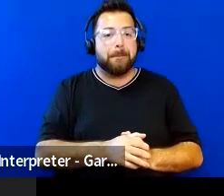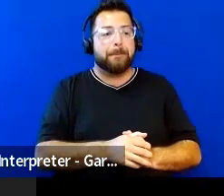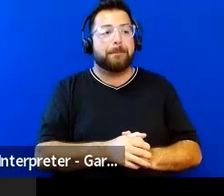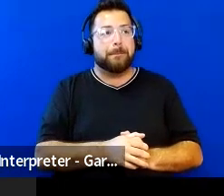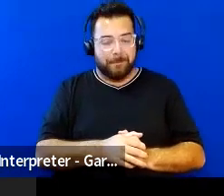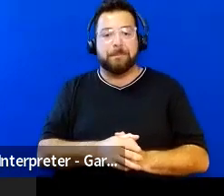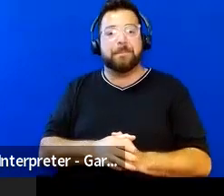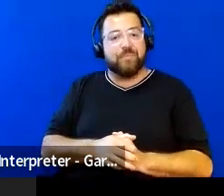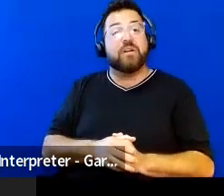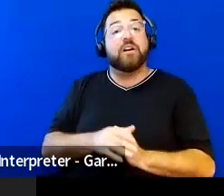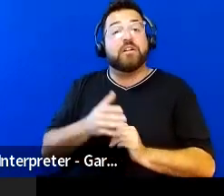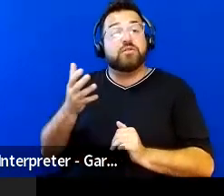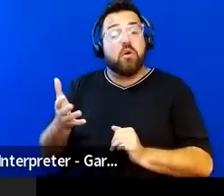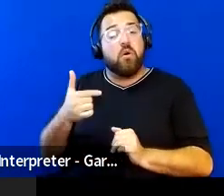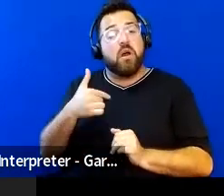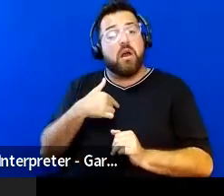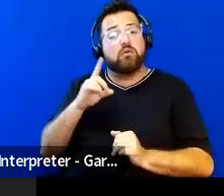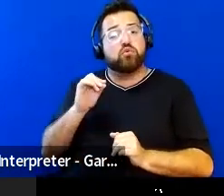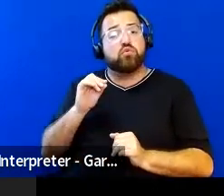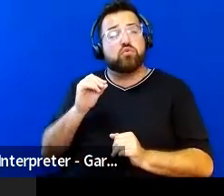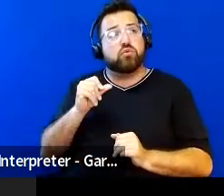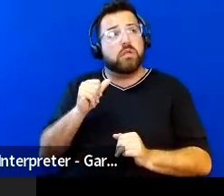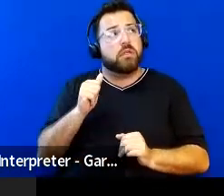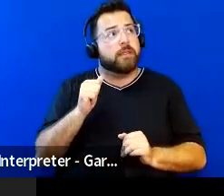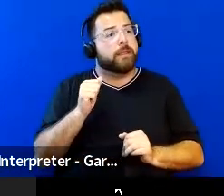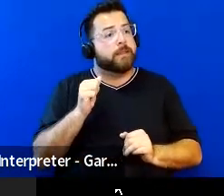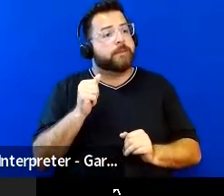yes. So what I'll do is